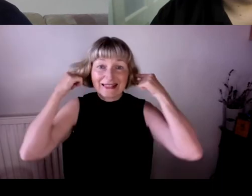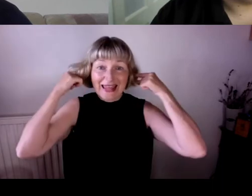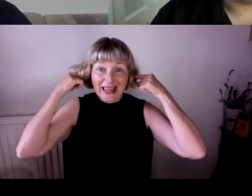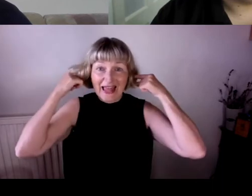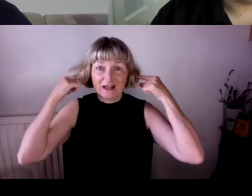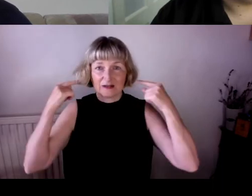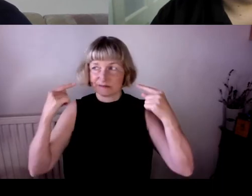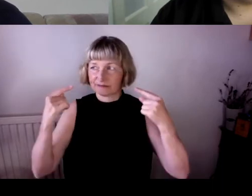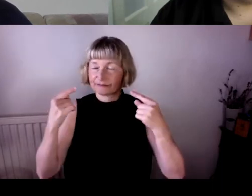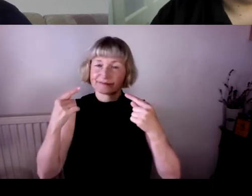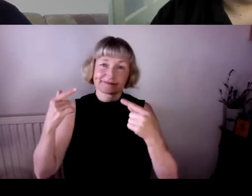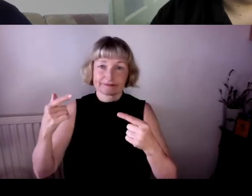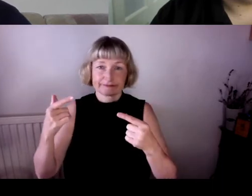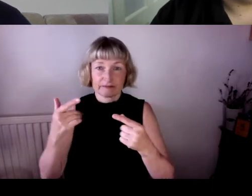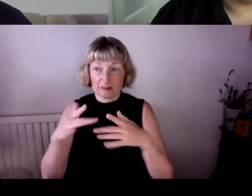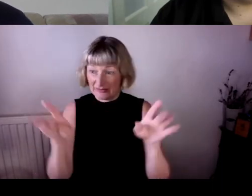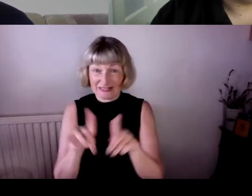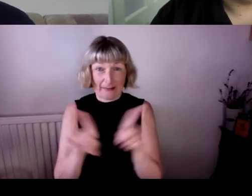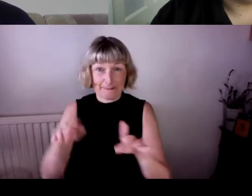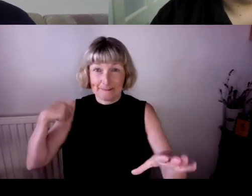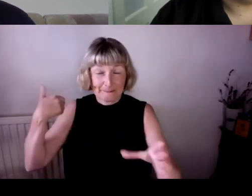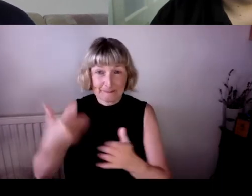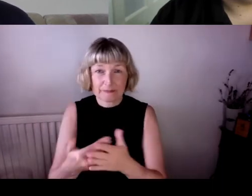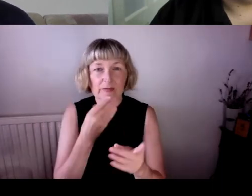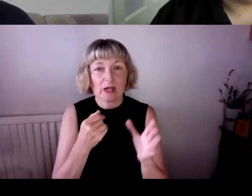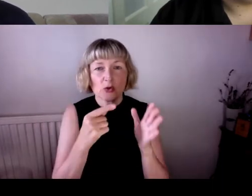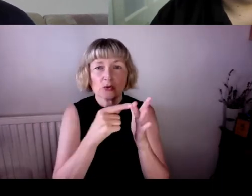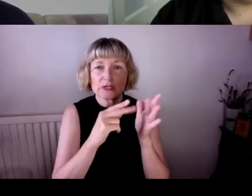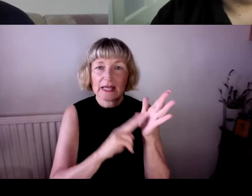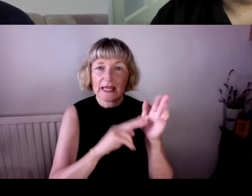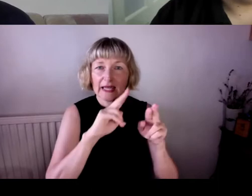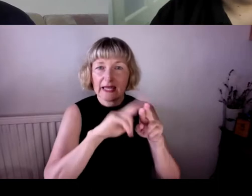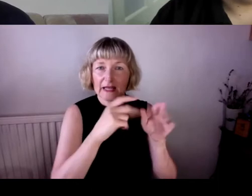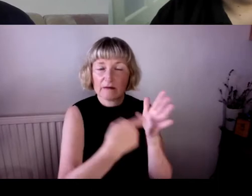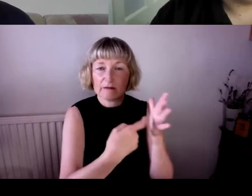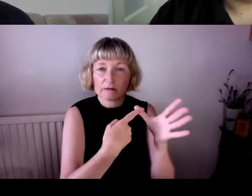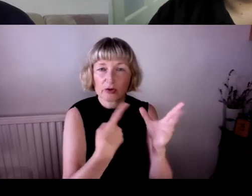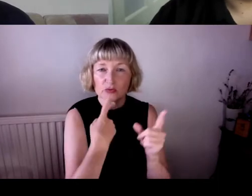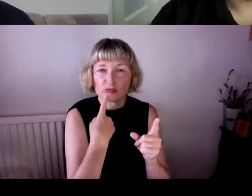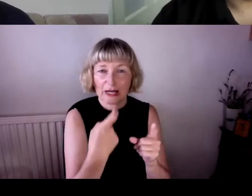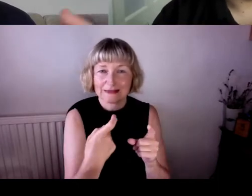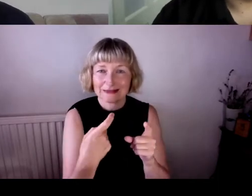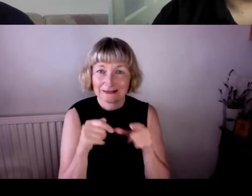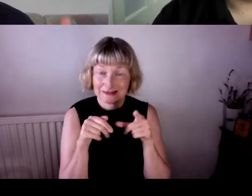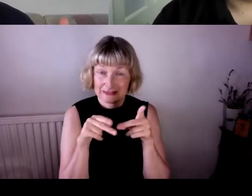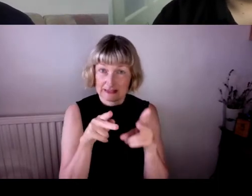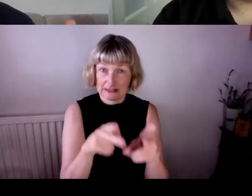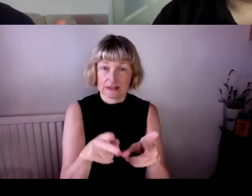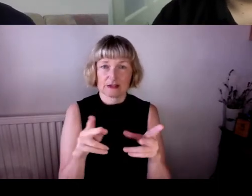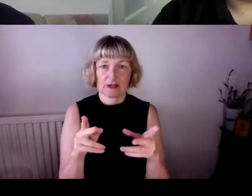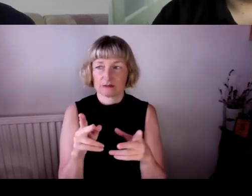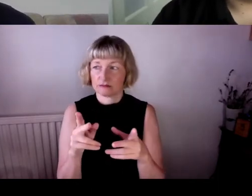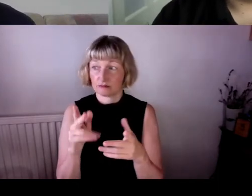with infrared systems. Infrared systems were originally brought in to